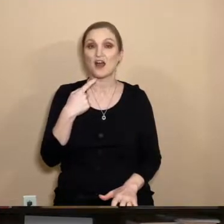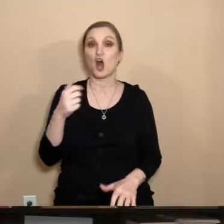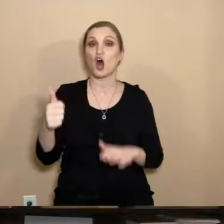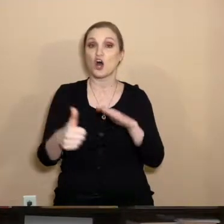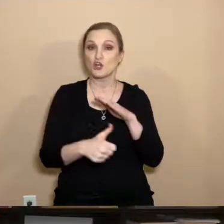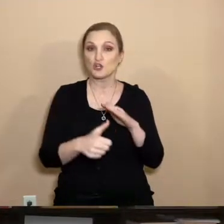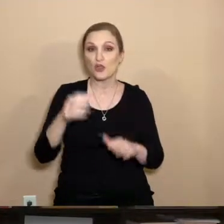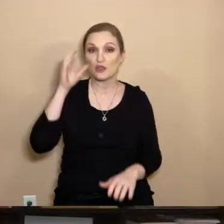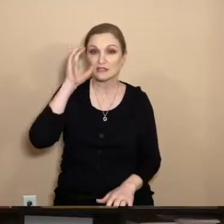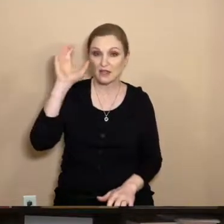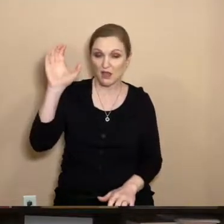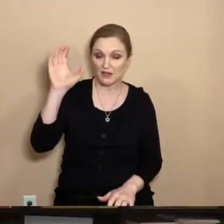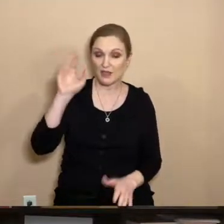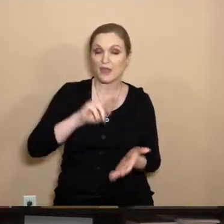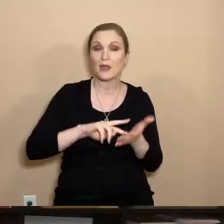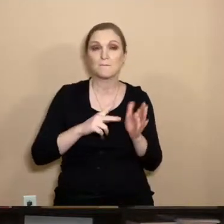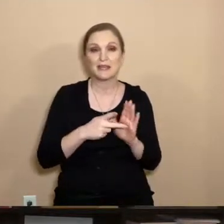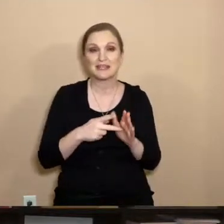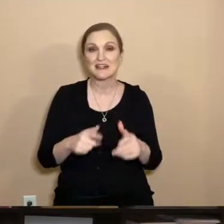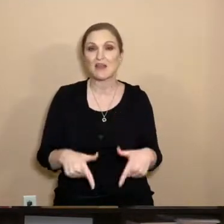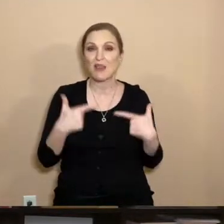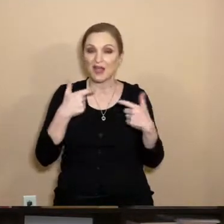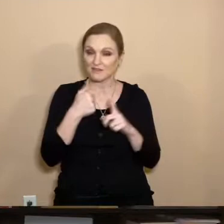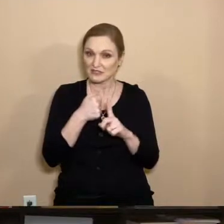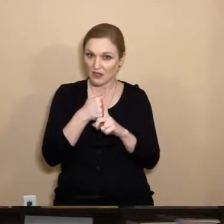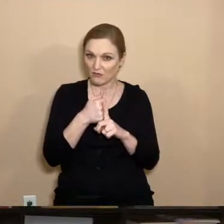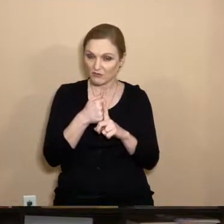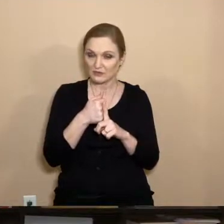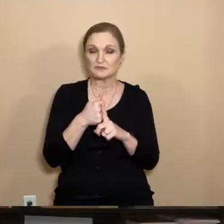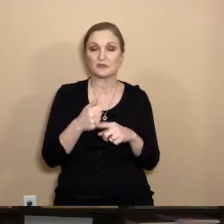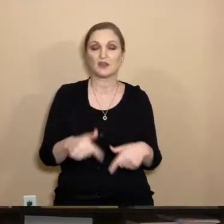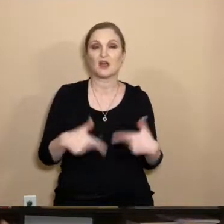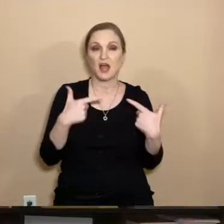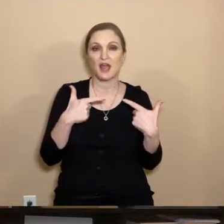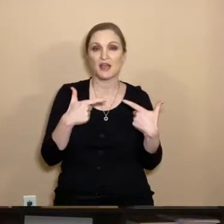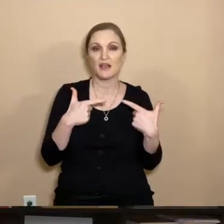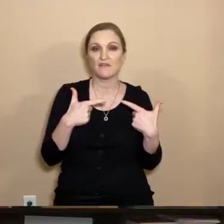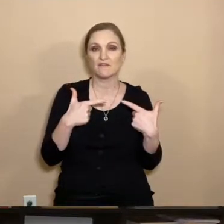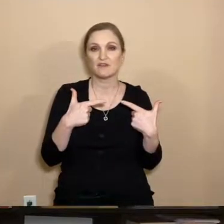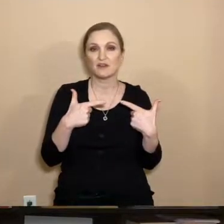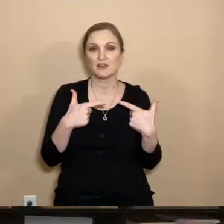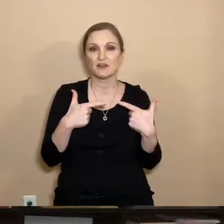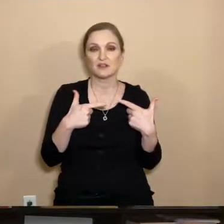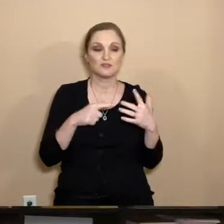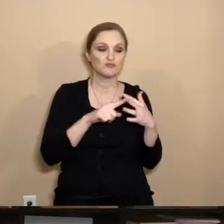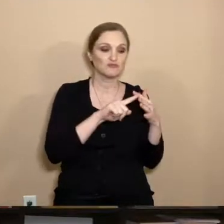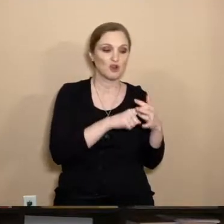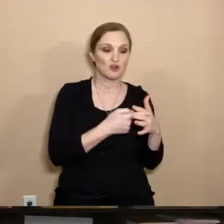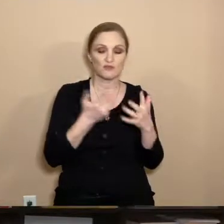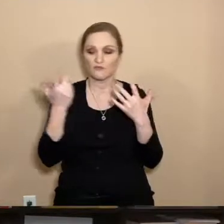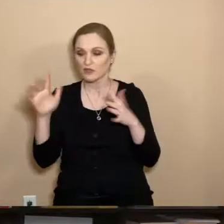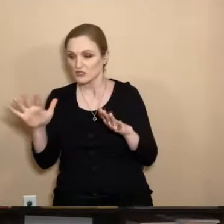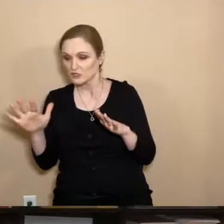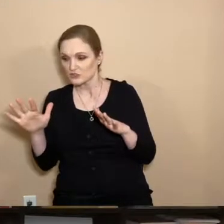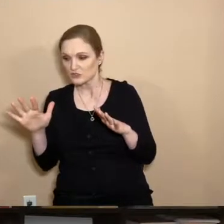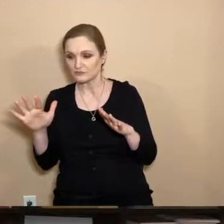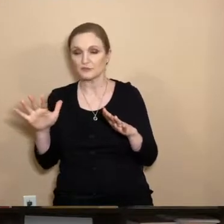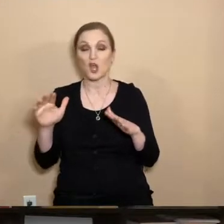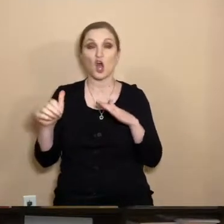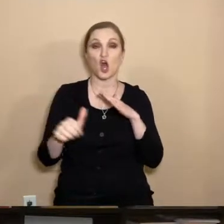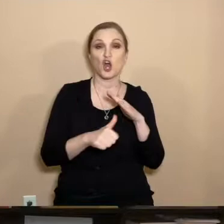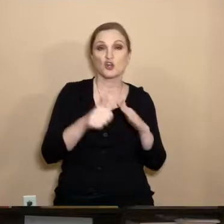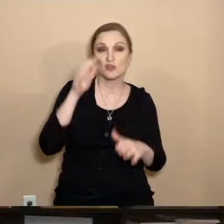being under the sun. That means life unto itself, life kind of lived from end to end. And under